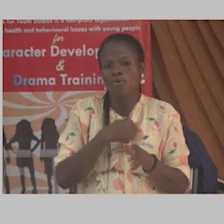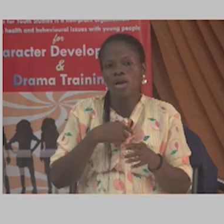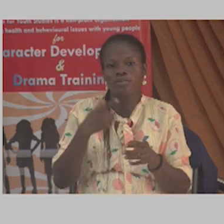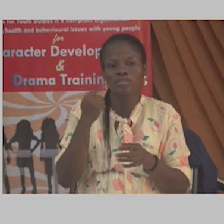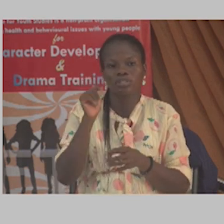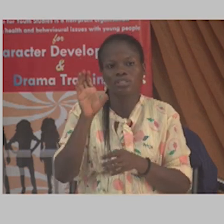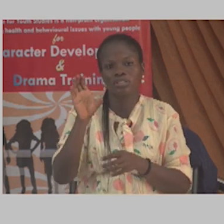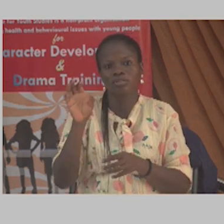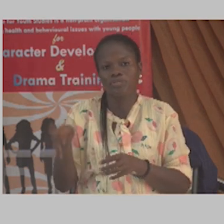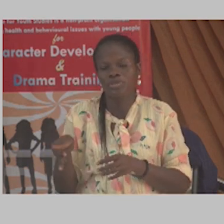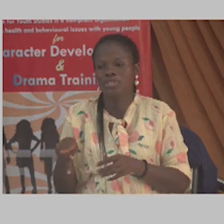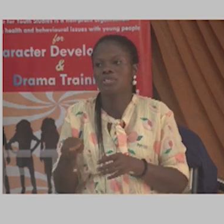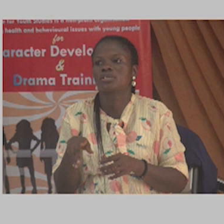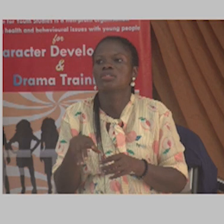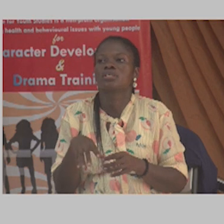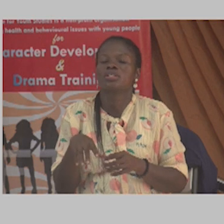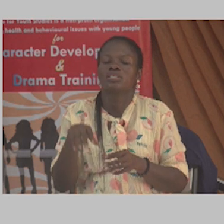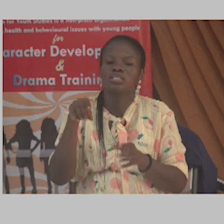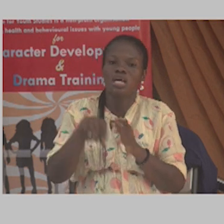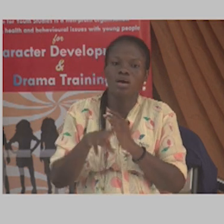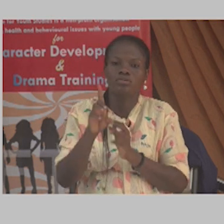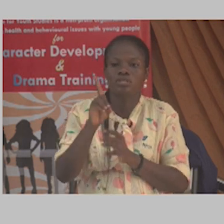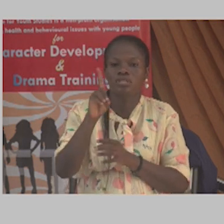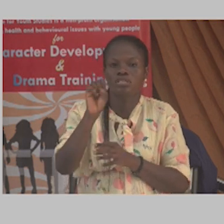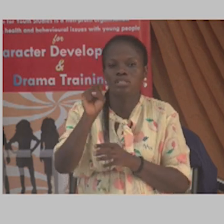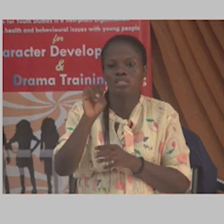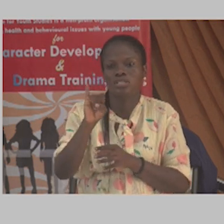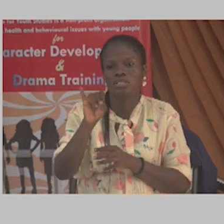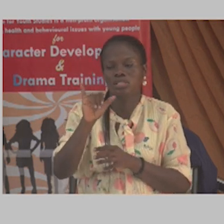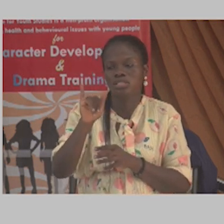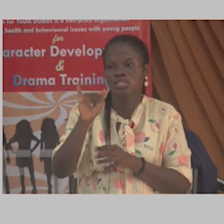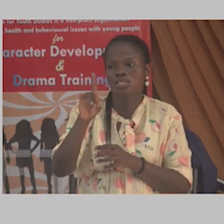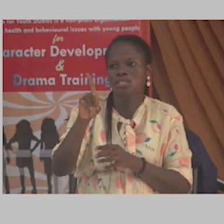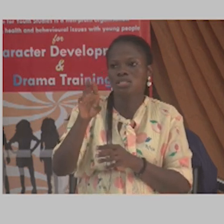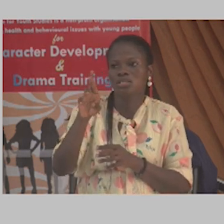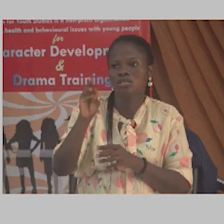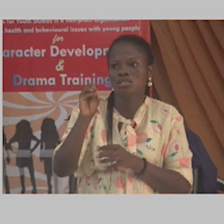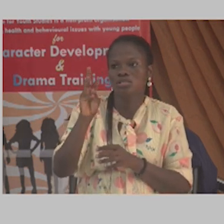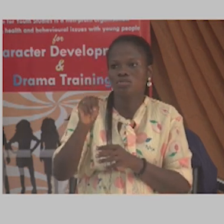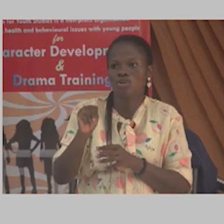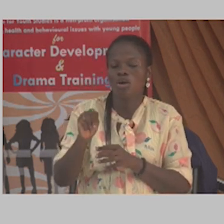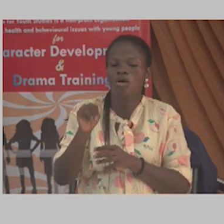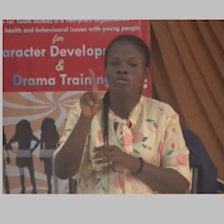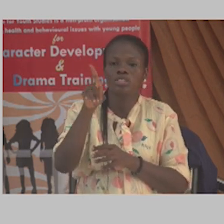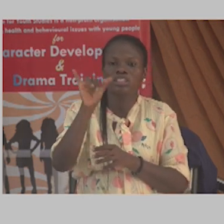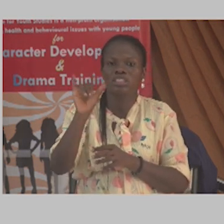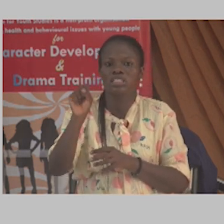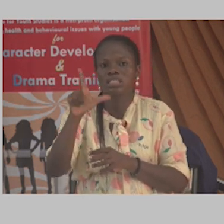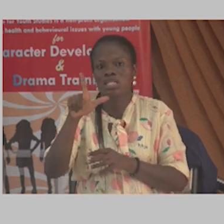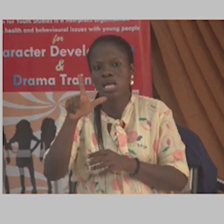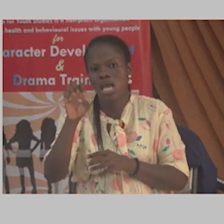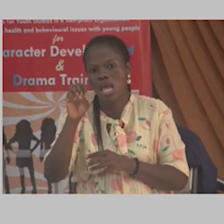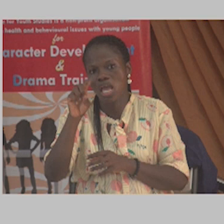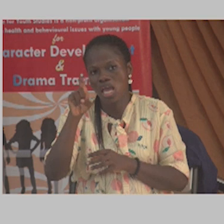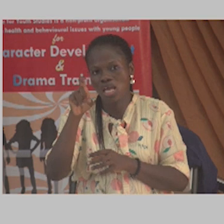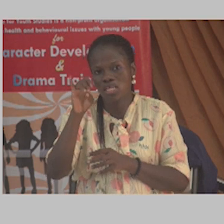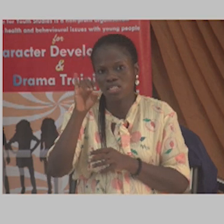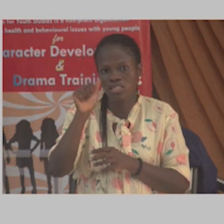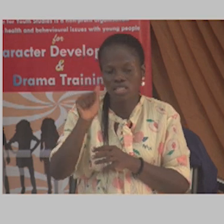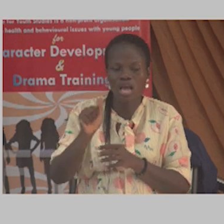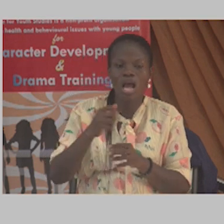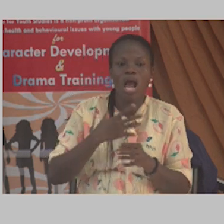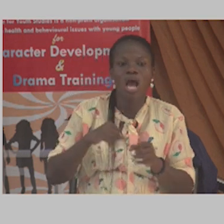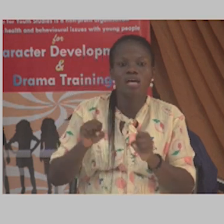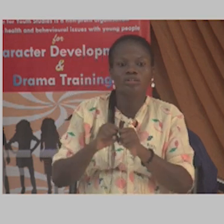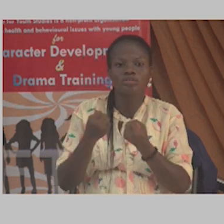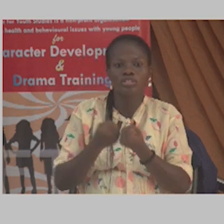cerebral palsy, Down syndrome, dyslexia. Then we have also the psychosocial disability.